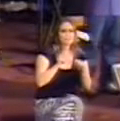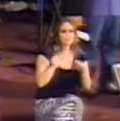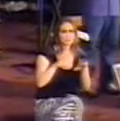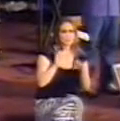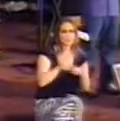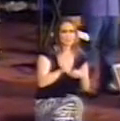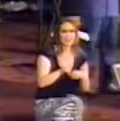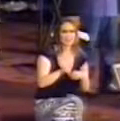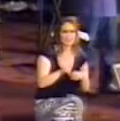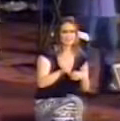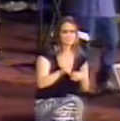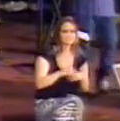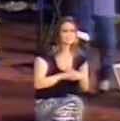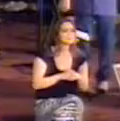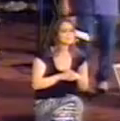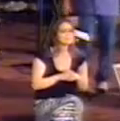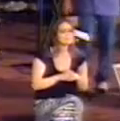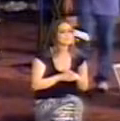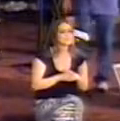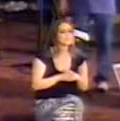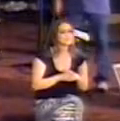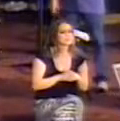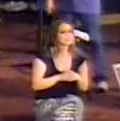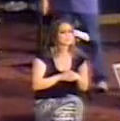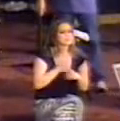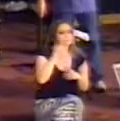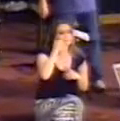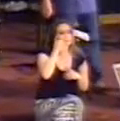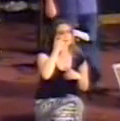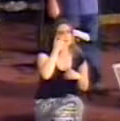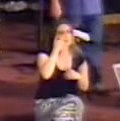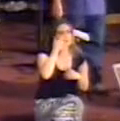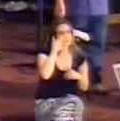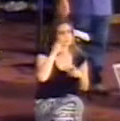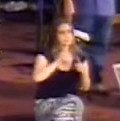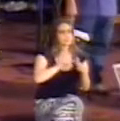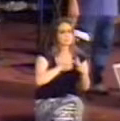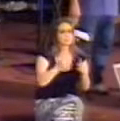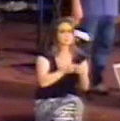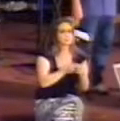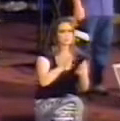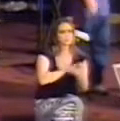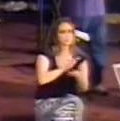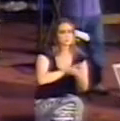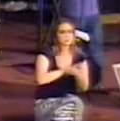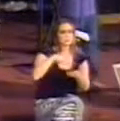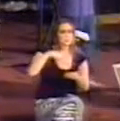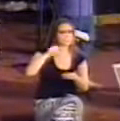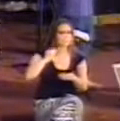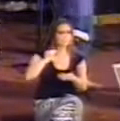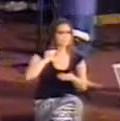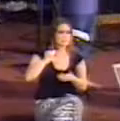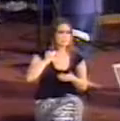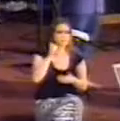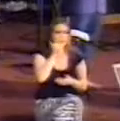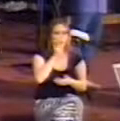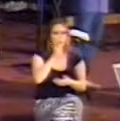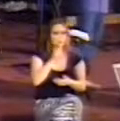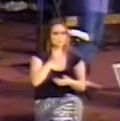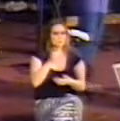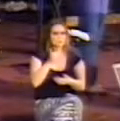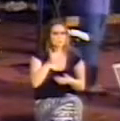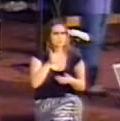So McKenna and Taylor were starting new schools this morning, this year up in Pennsylvania. And the girls were apprehensive, and their mother told Judy